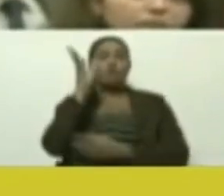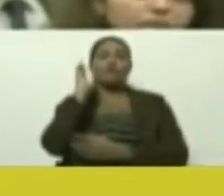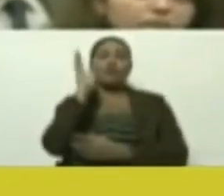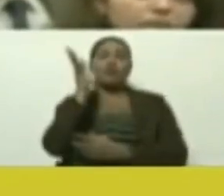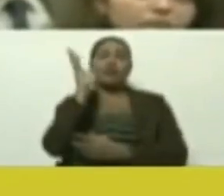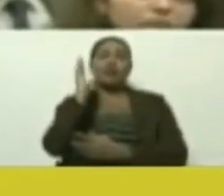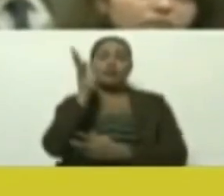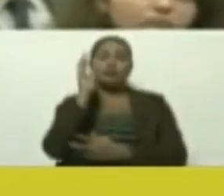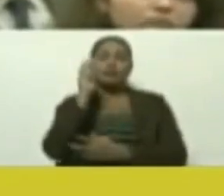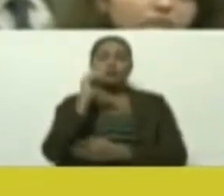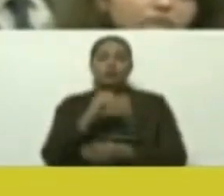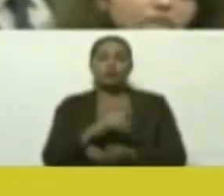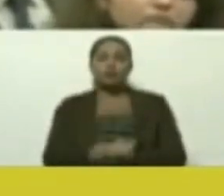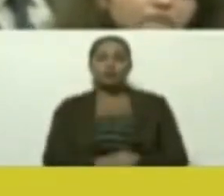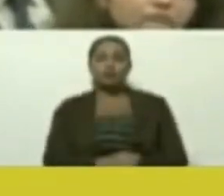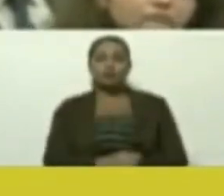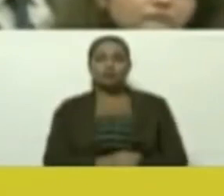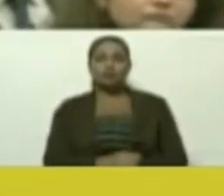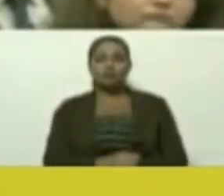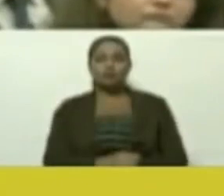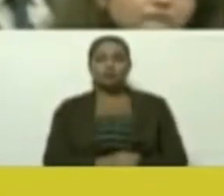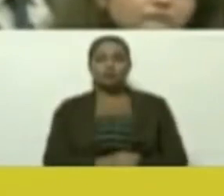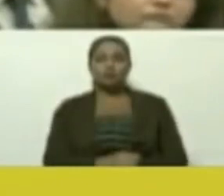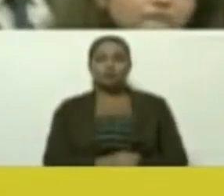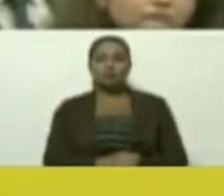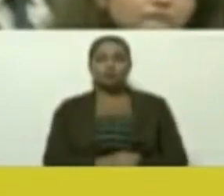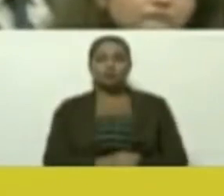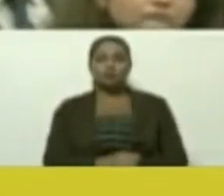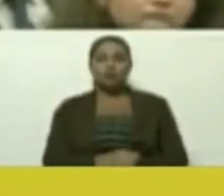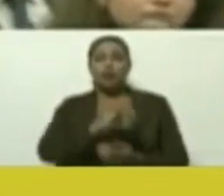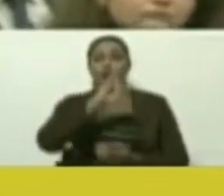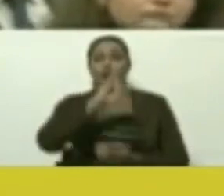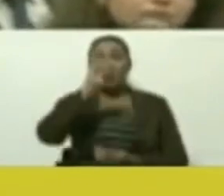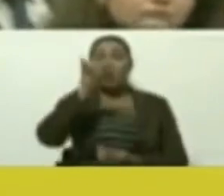we are going to have a conference